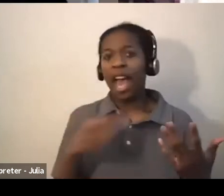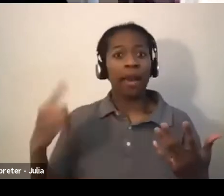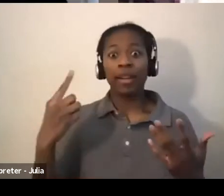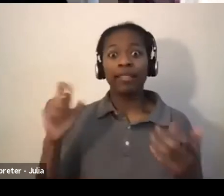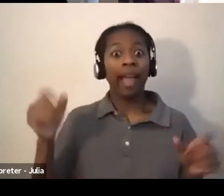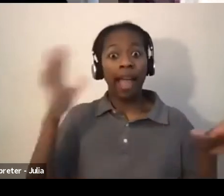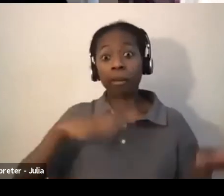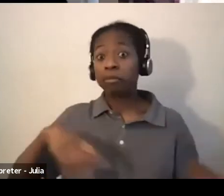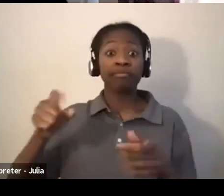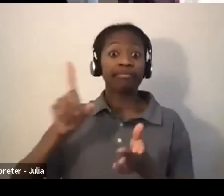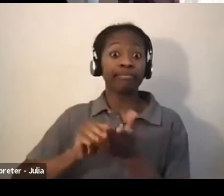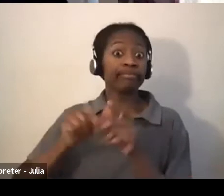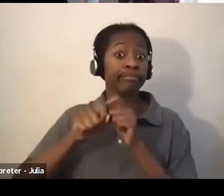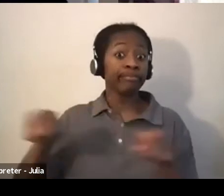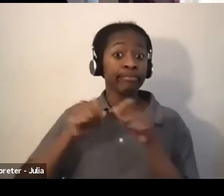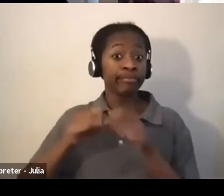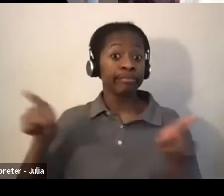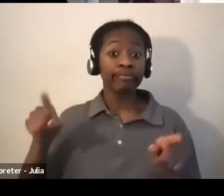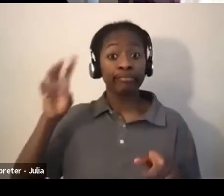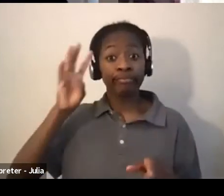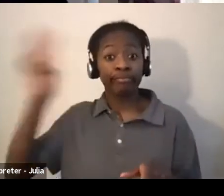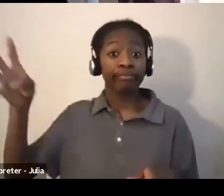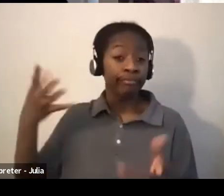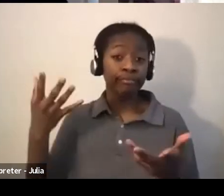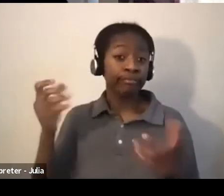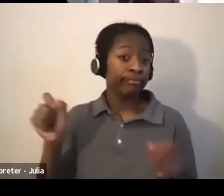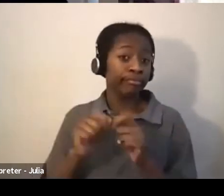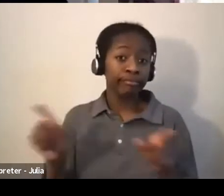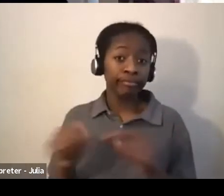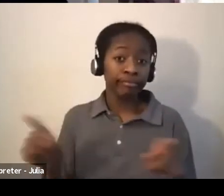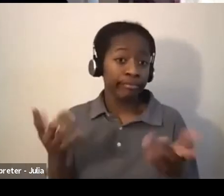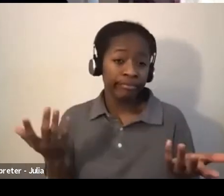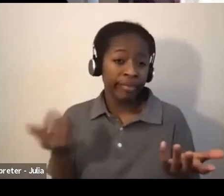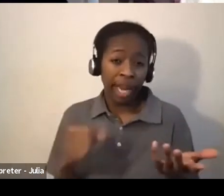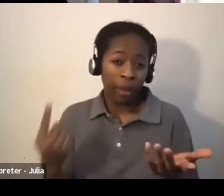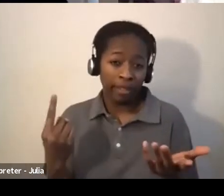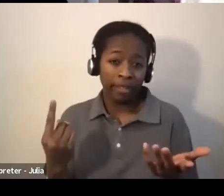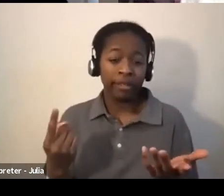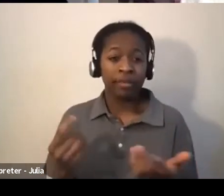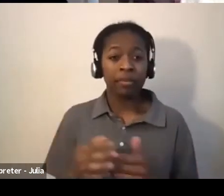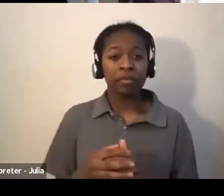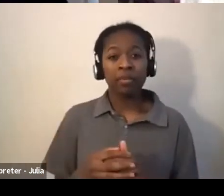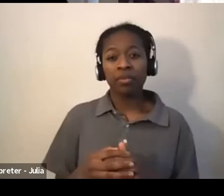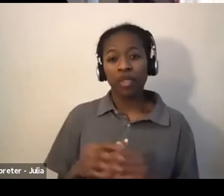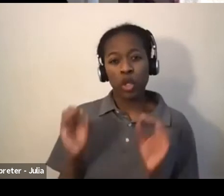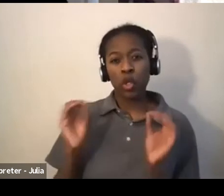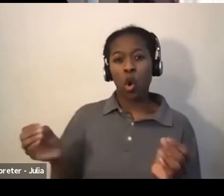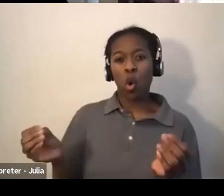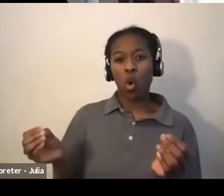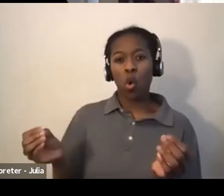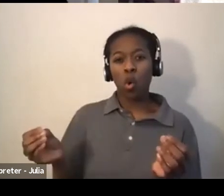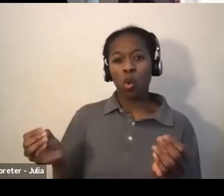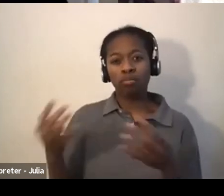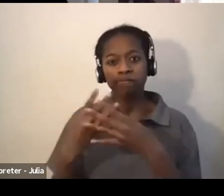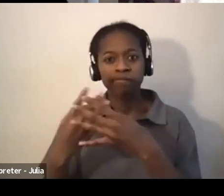blogger or, you know, a journalist or, you know, and because there's no friction, it can make something